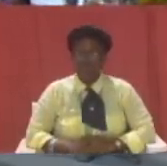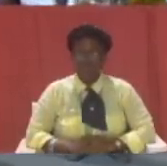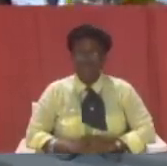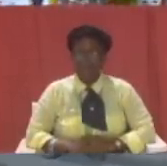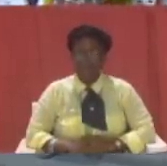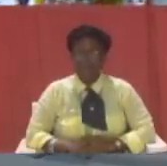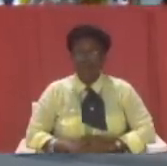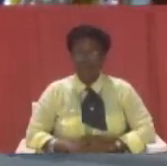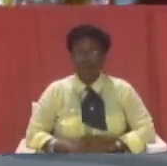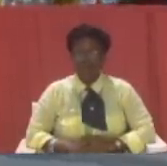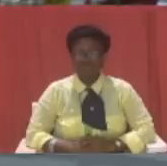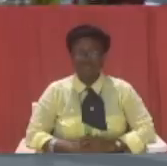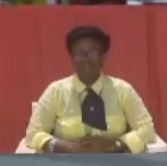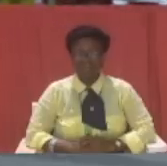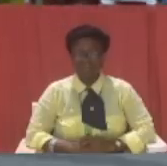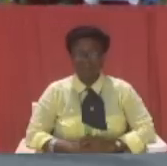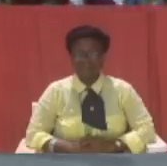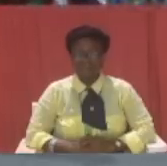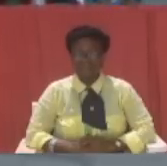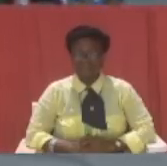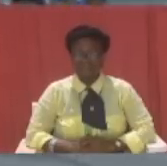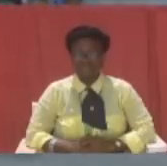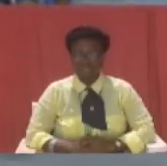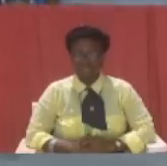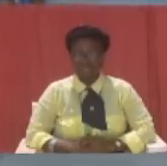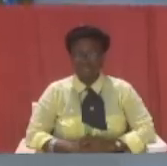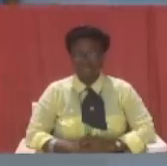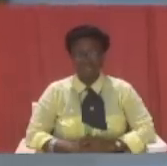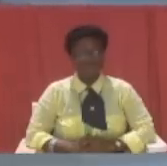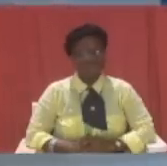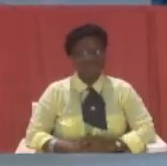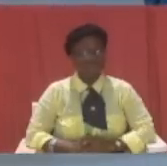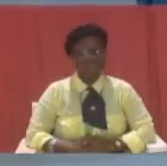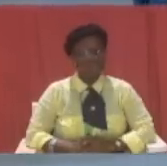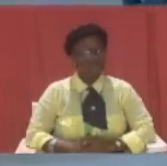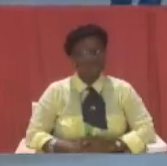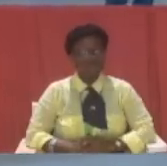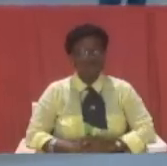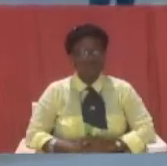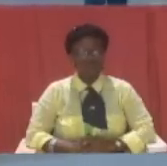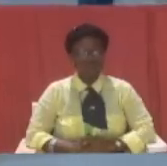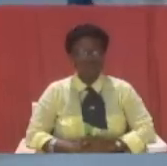Ramaka Kiremo Kotundra, Kiremo Koshanta.